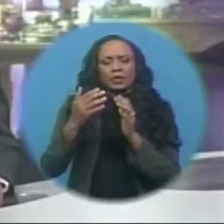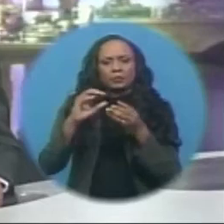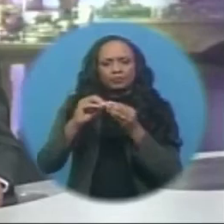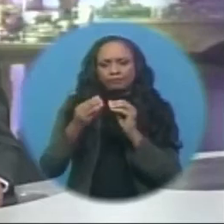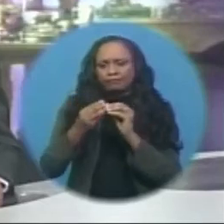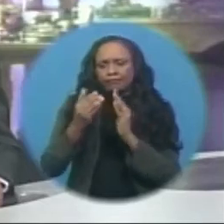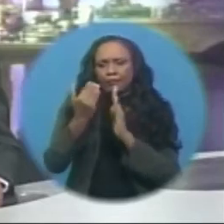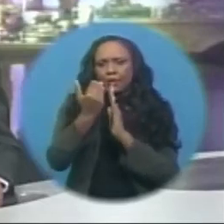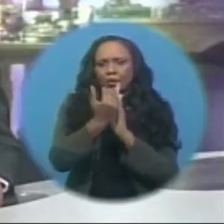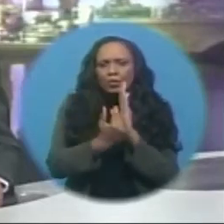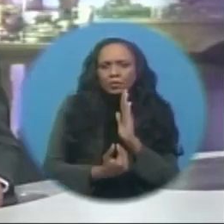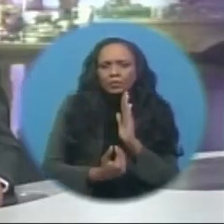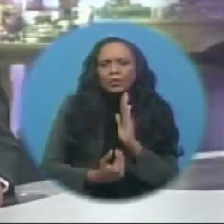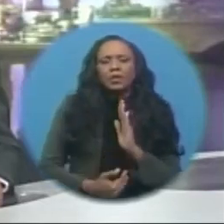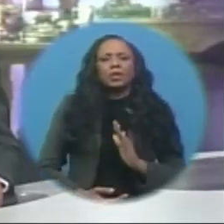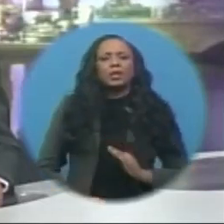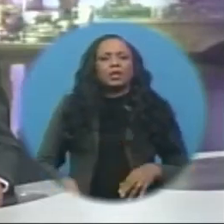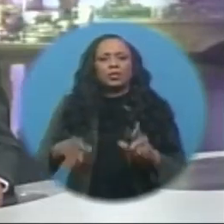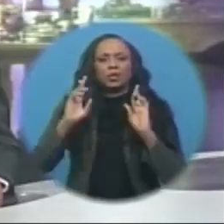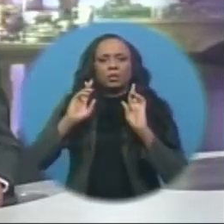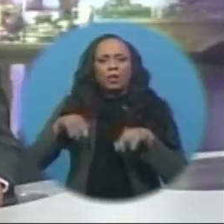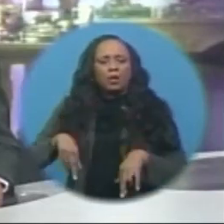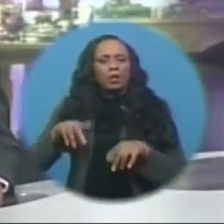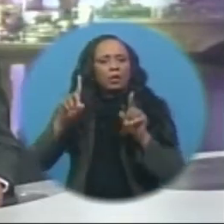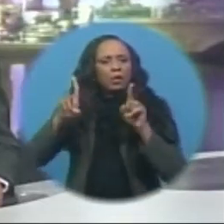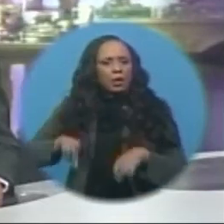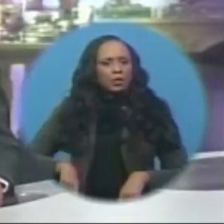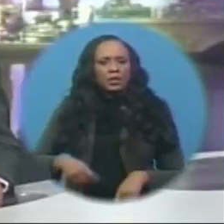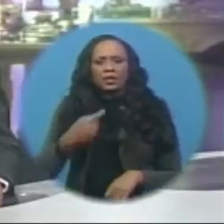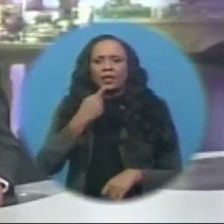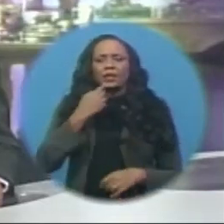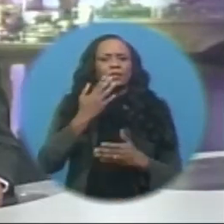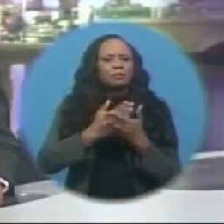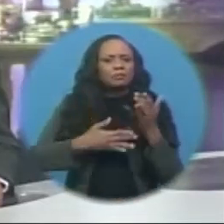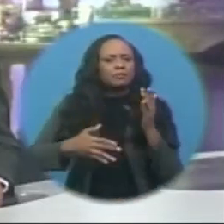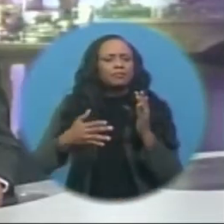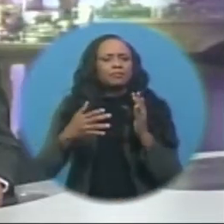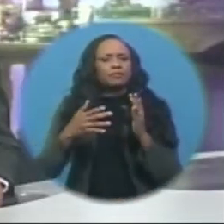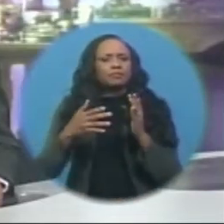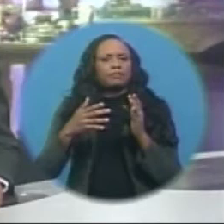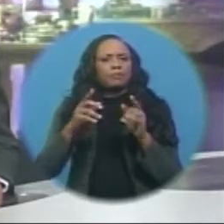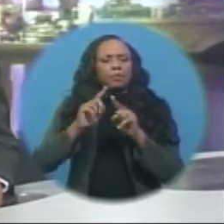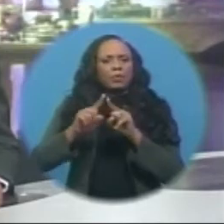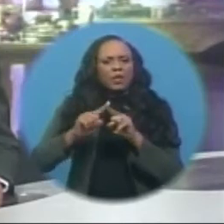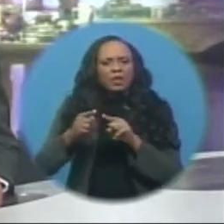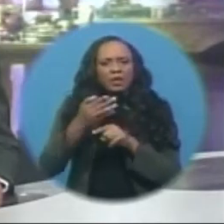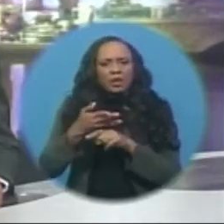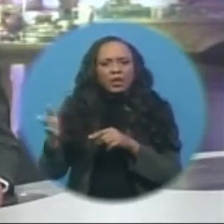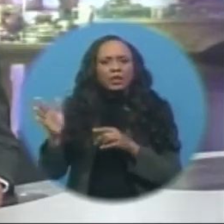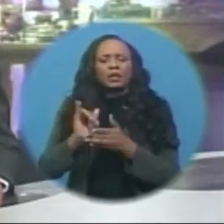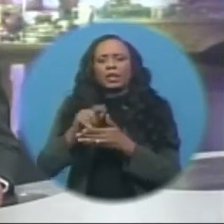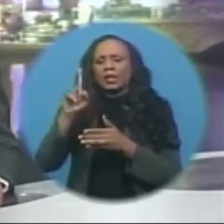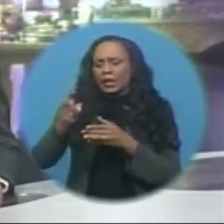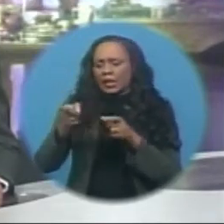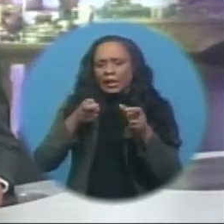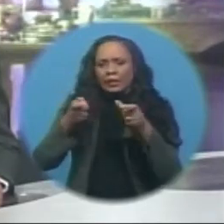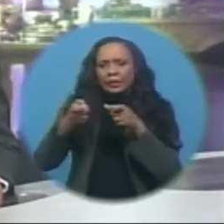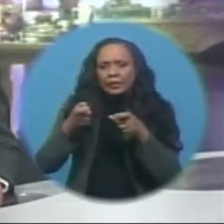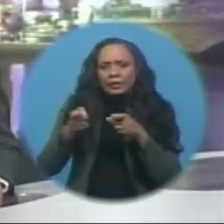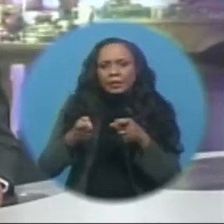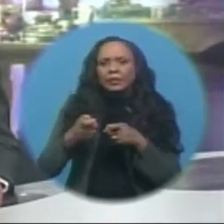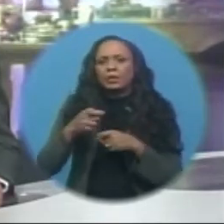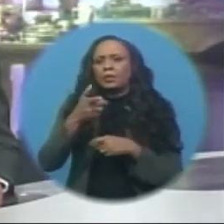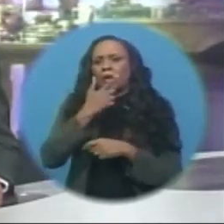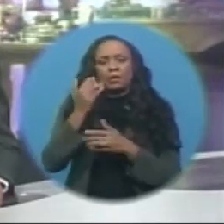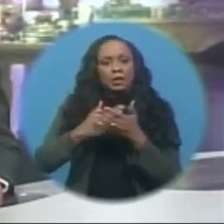week of activities. In responding to a question during the event, she also identified some of the immediate areas that need to be addressed to start